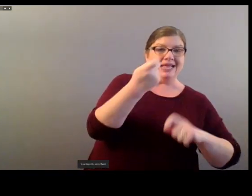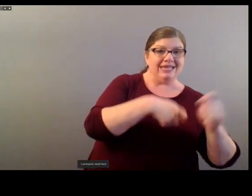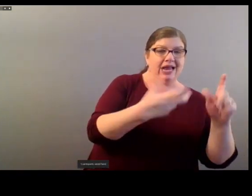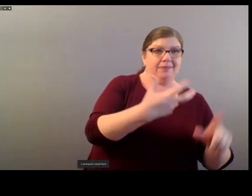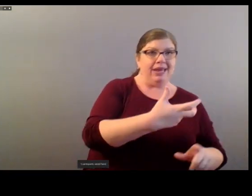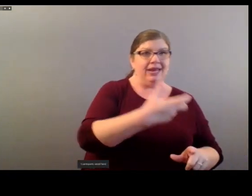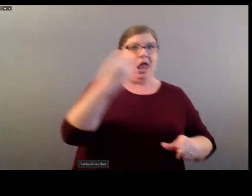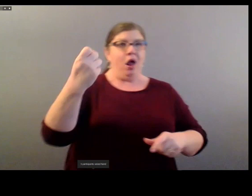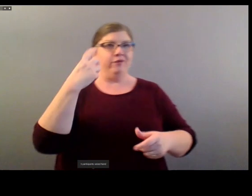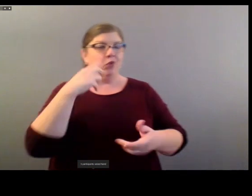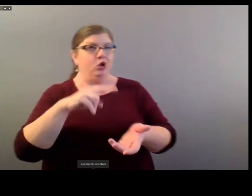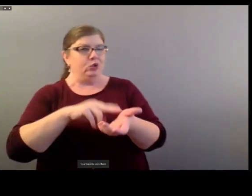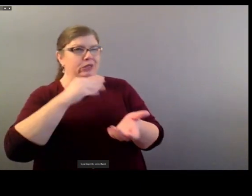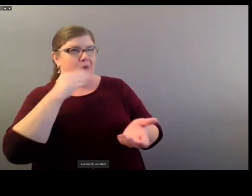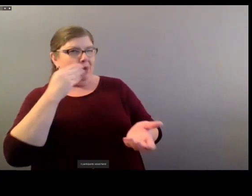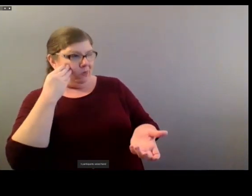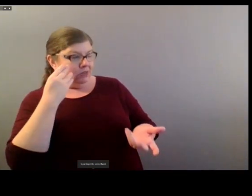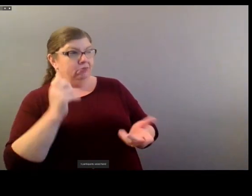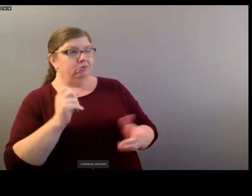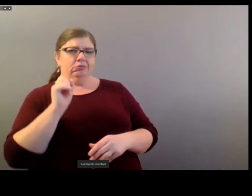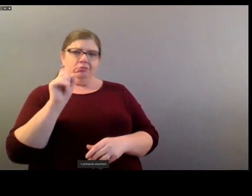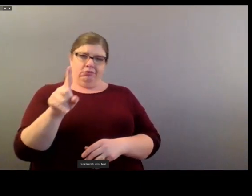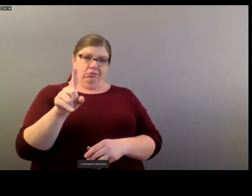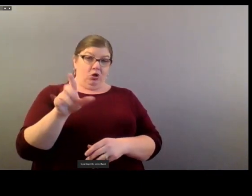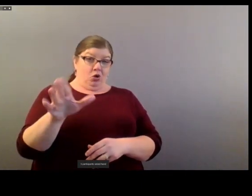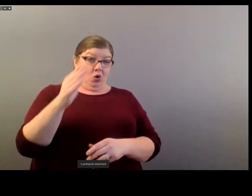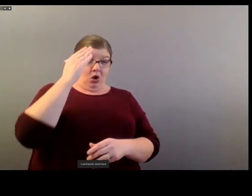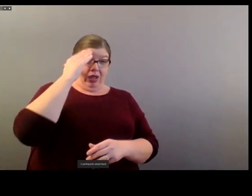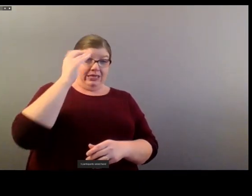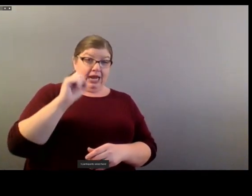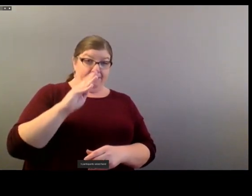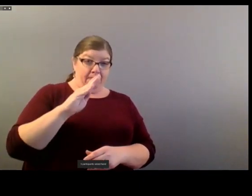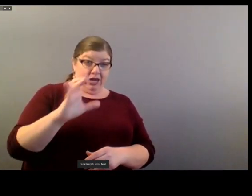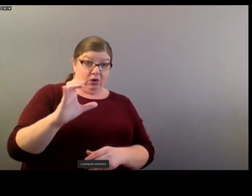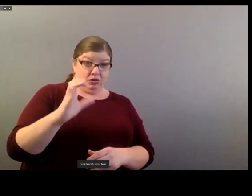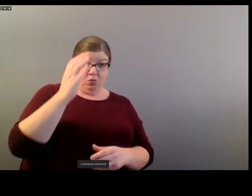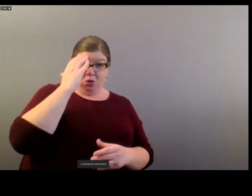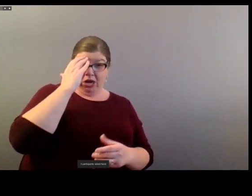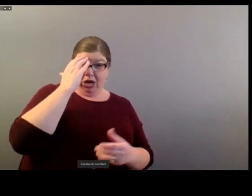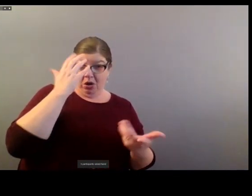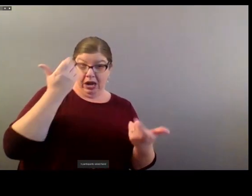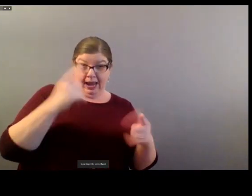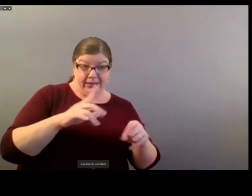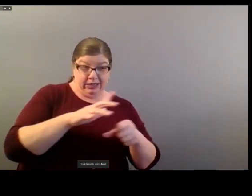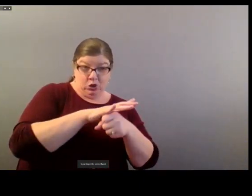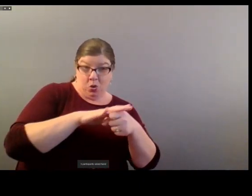needed. To your knowledge, is Santa Barbara County aware this is happening anywhere locally?